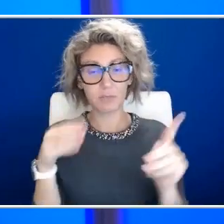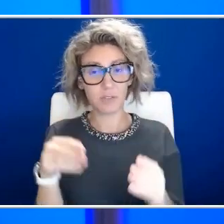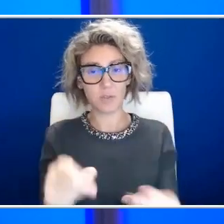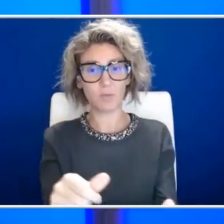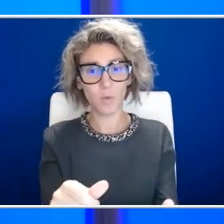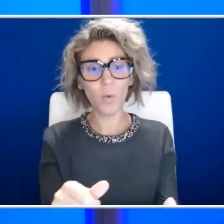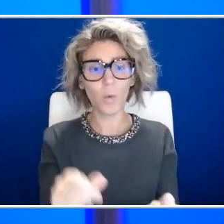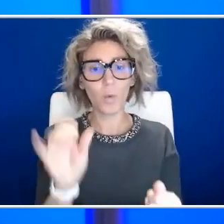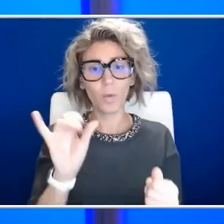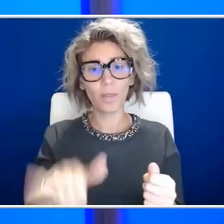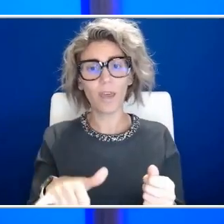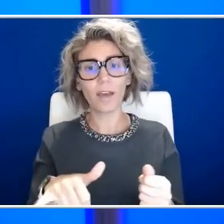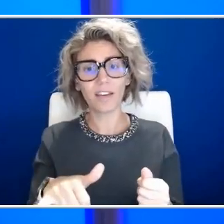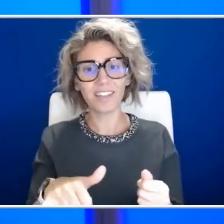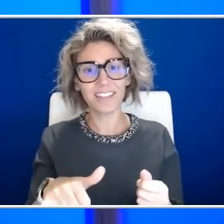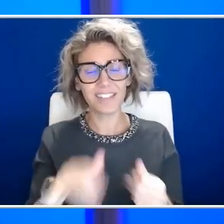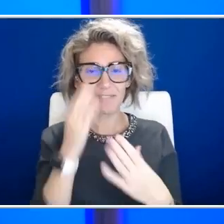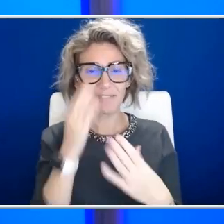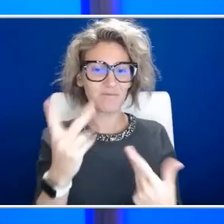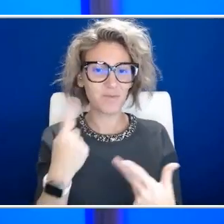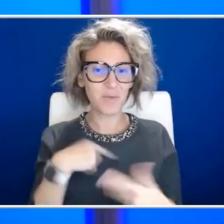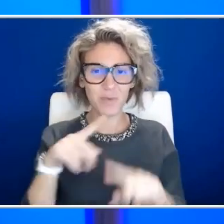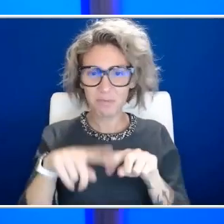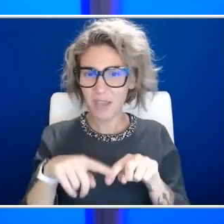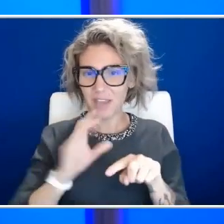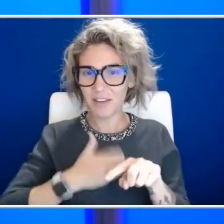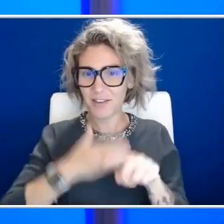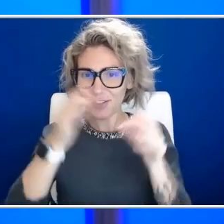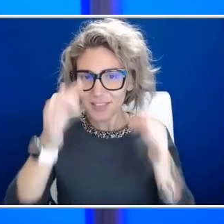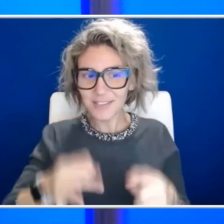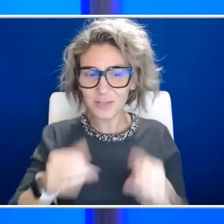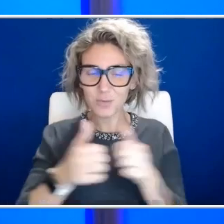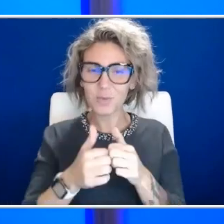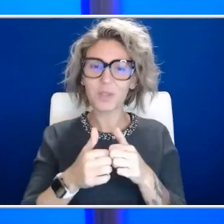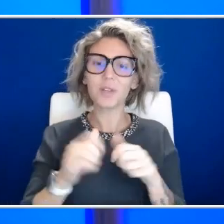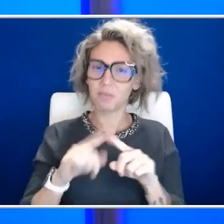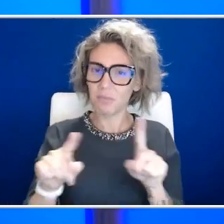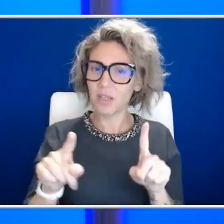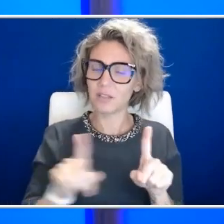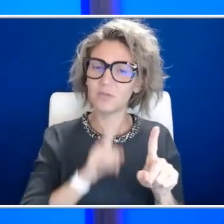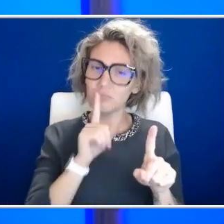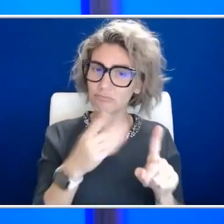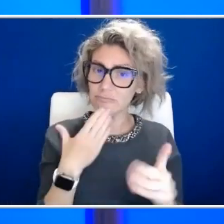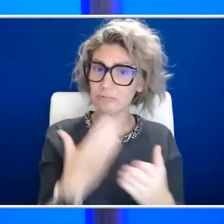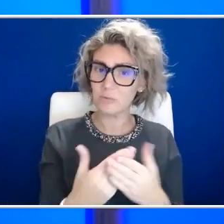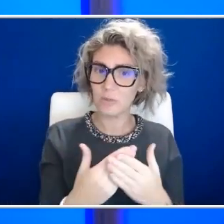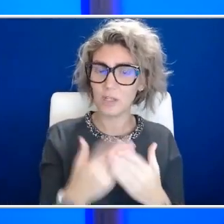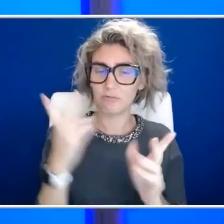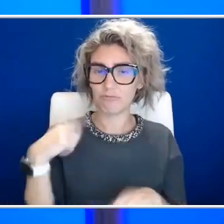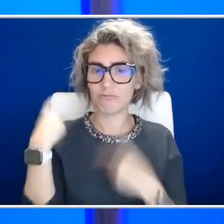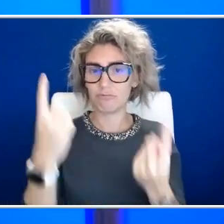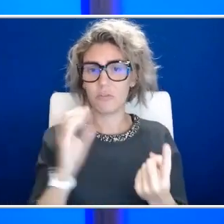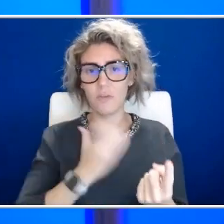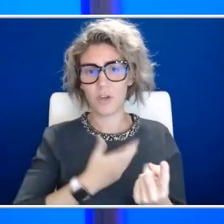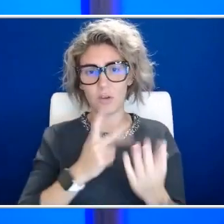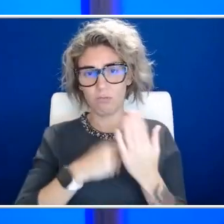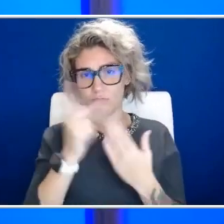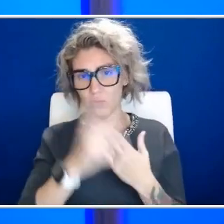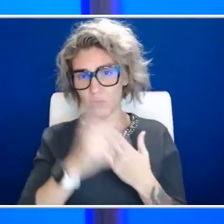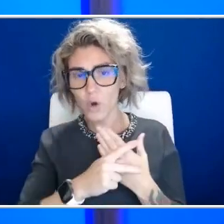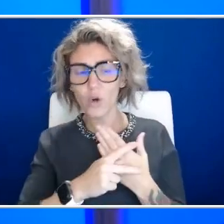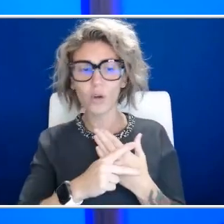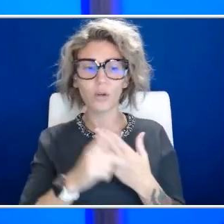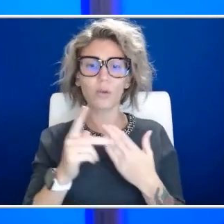the data we can base our decisions on. So it goes pretty well so far in our program. We have done multiple